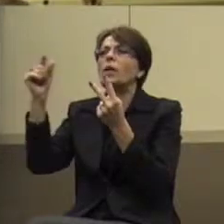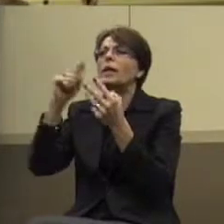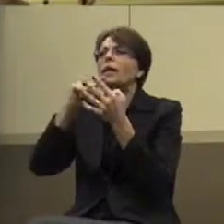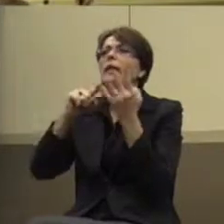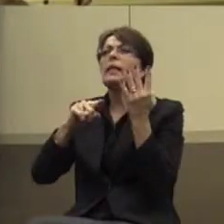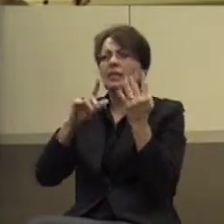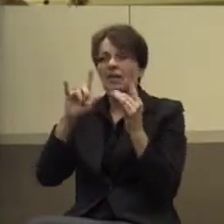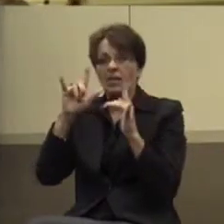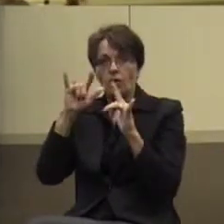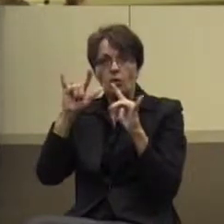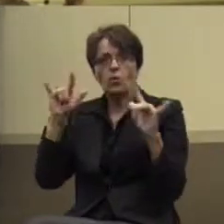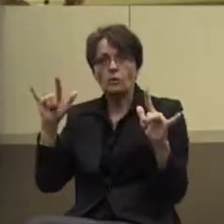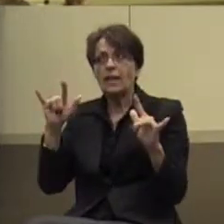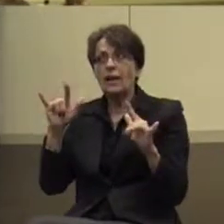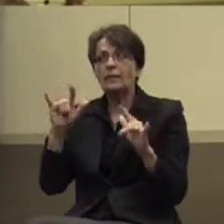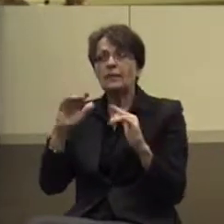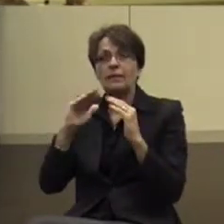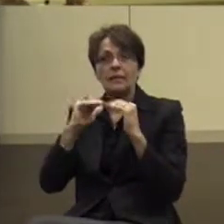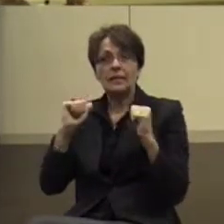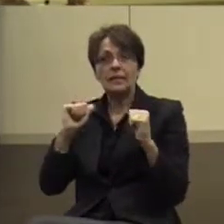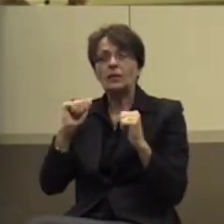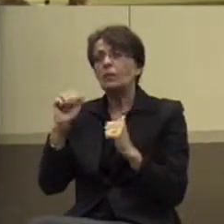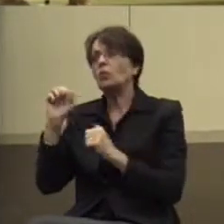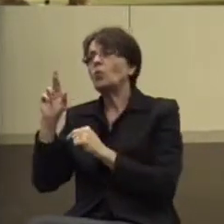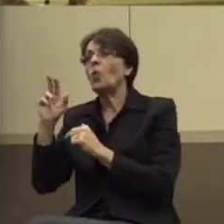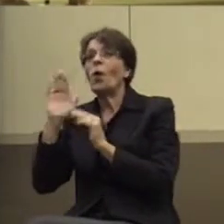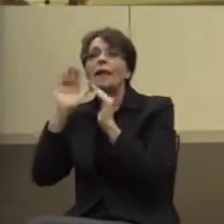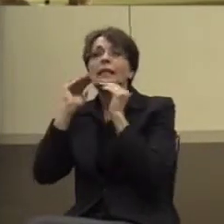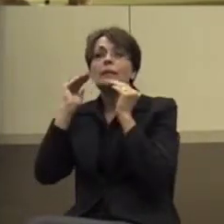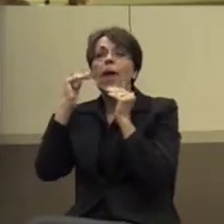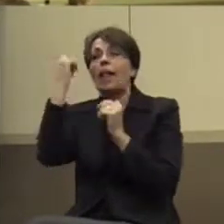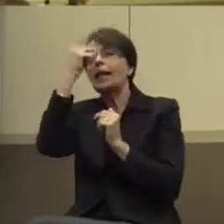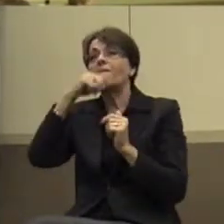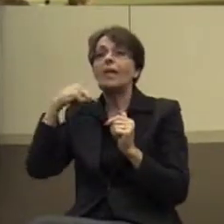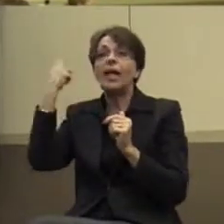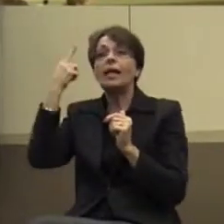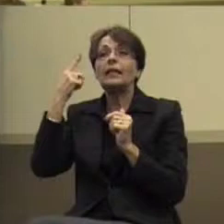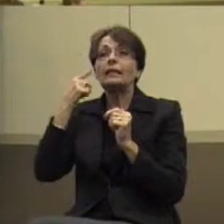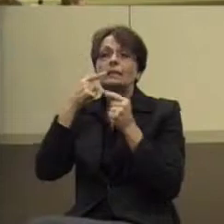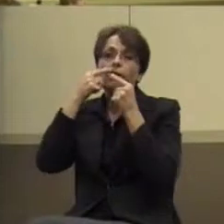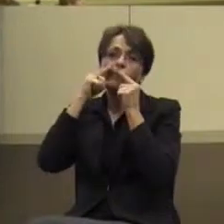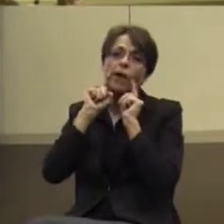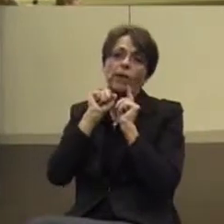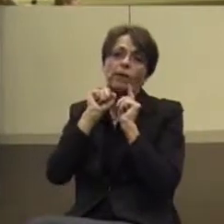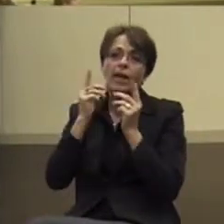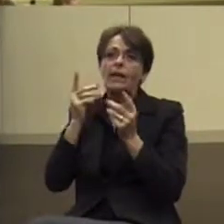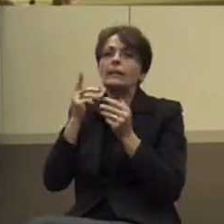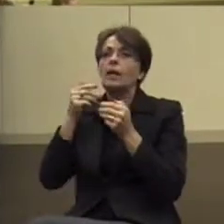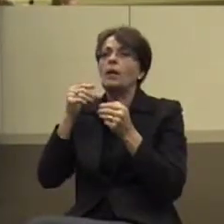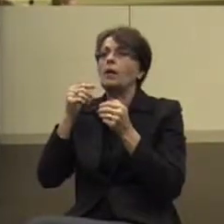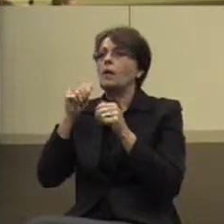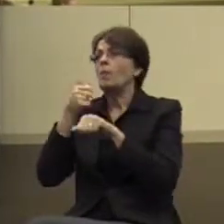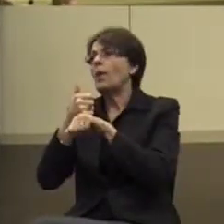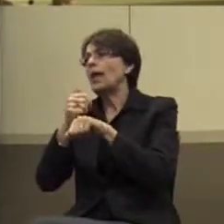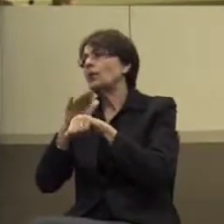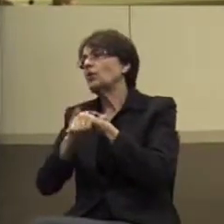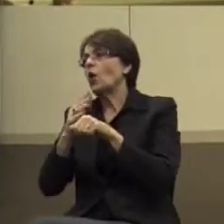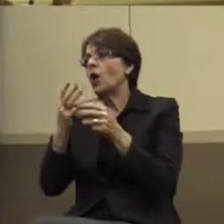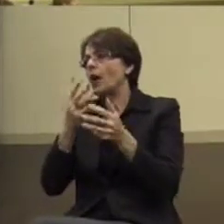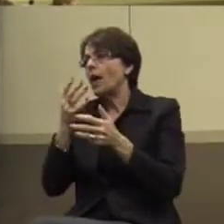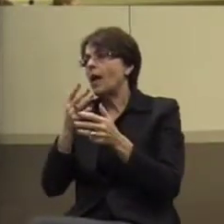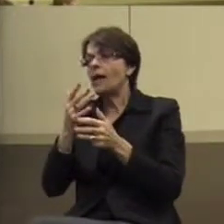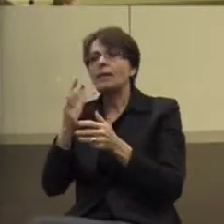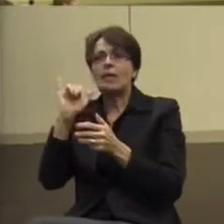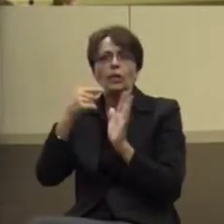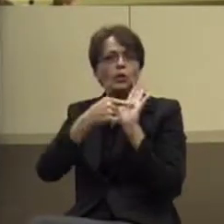those types of systems, or, smiley face, frowny face, based on whether they showed the skill